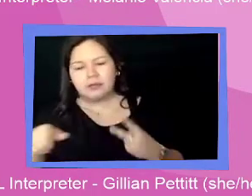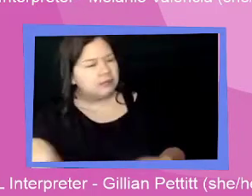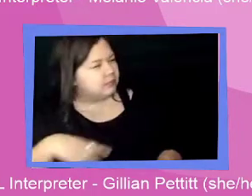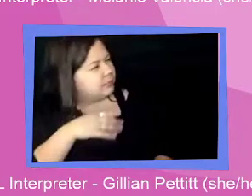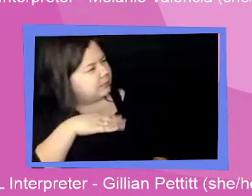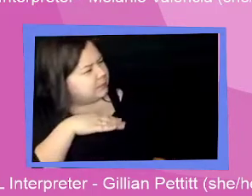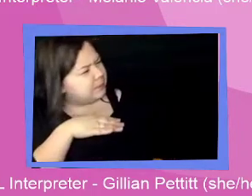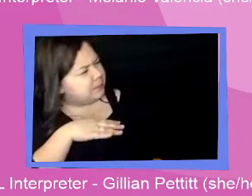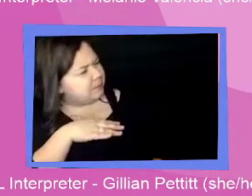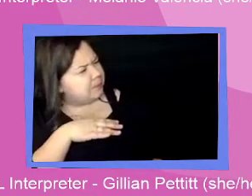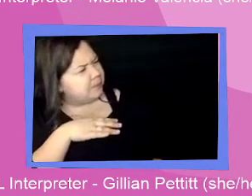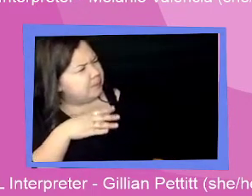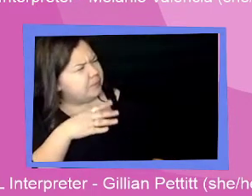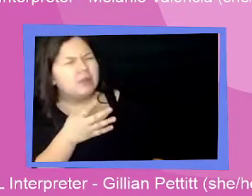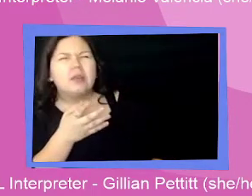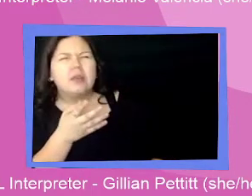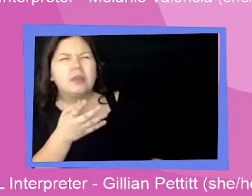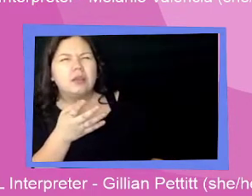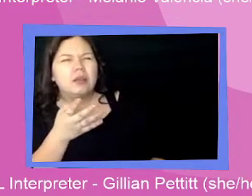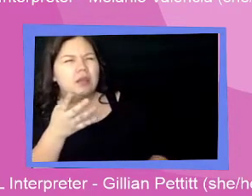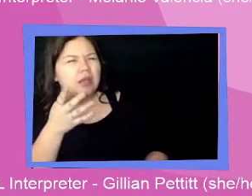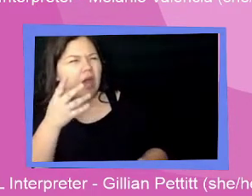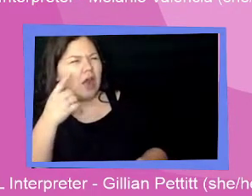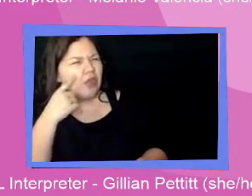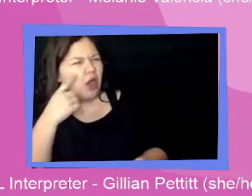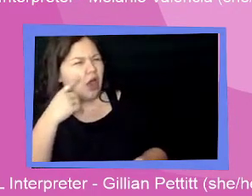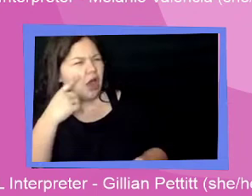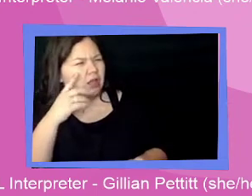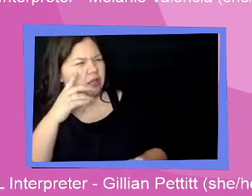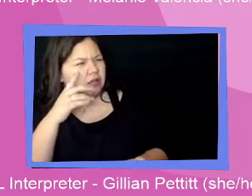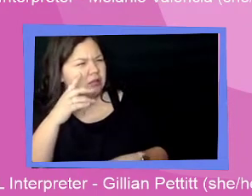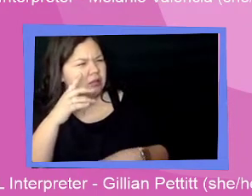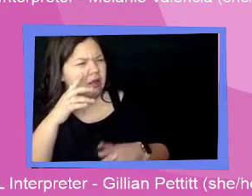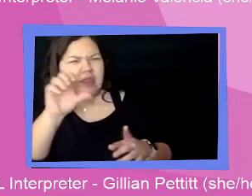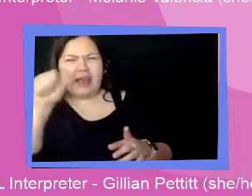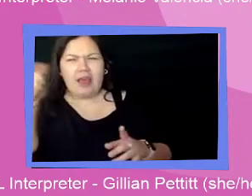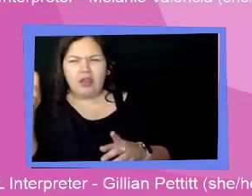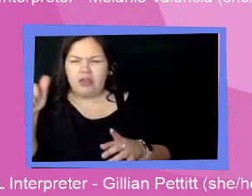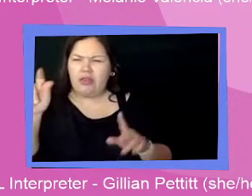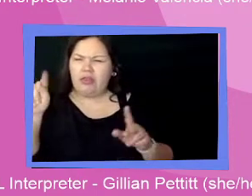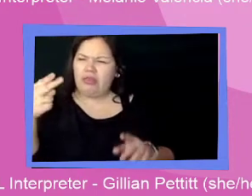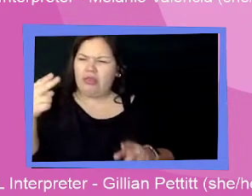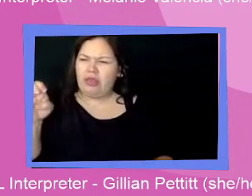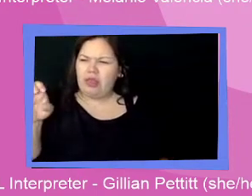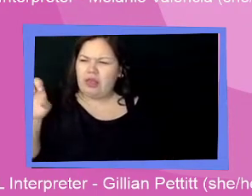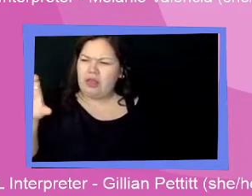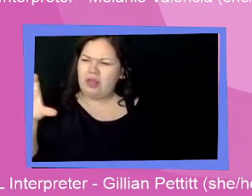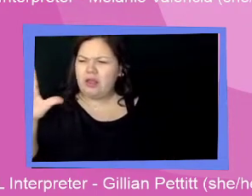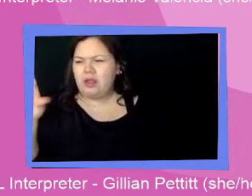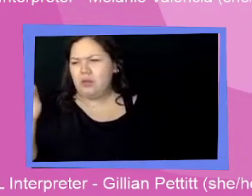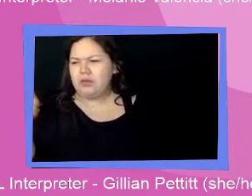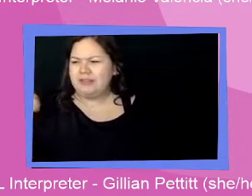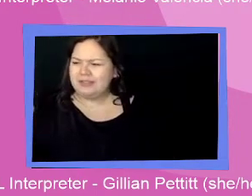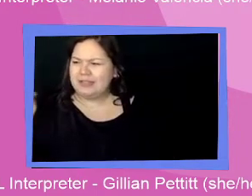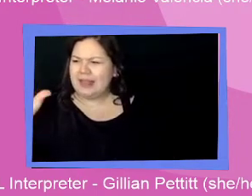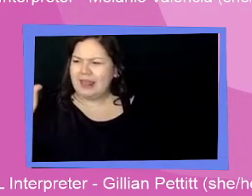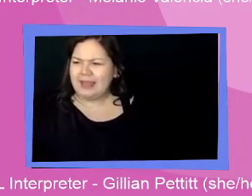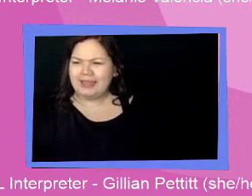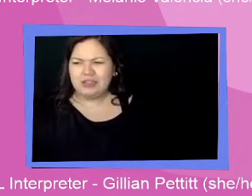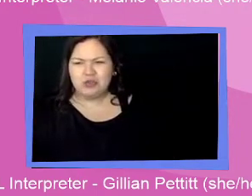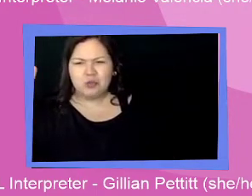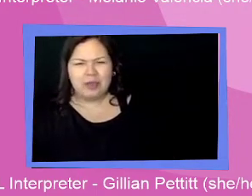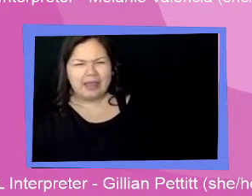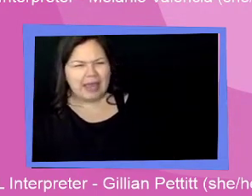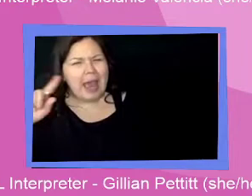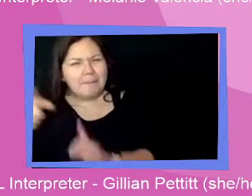like, isn't the Clothesline Swing about two queer Syrian refugees? I'm like, that's exactly the point. That